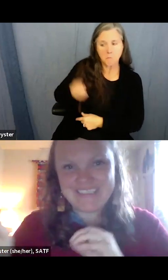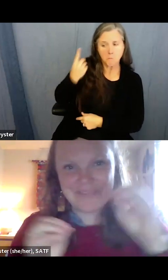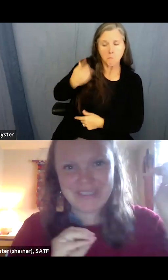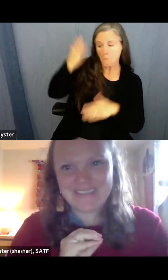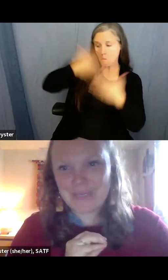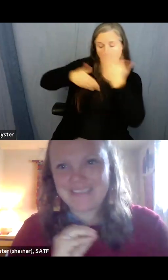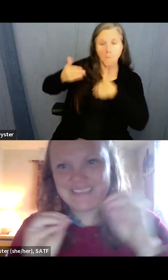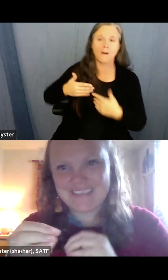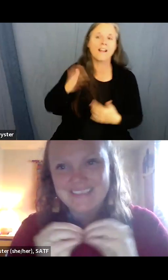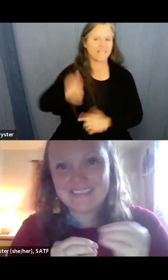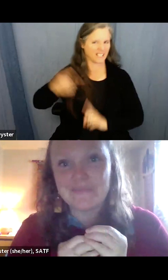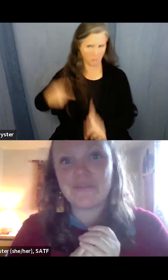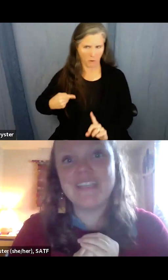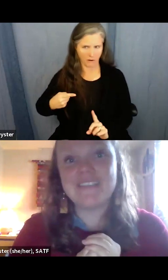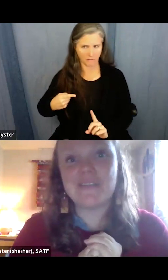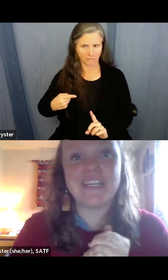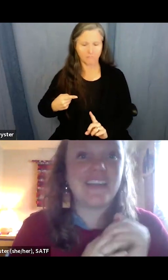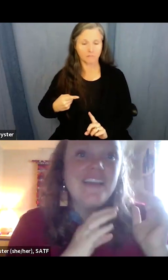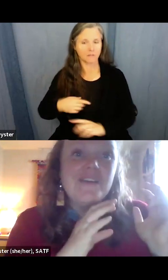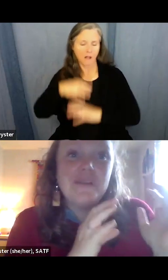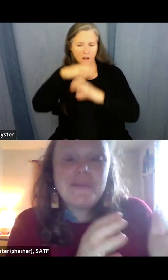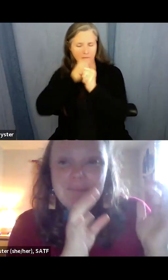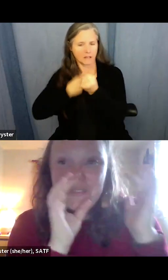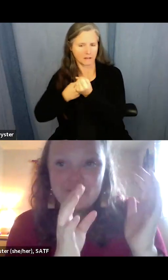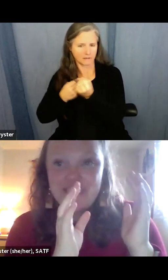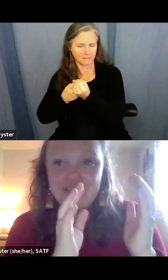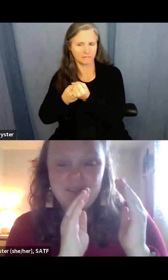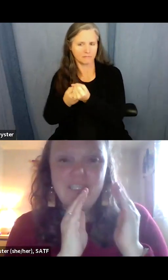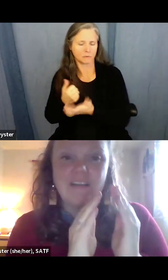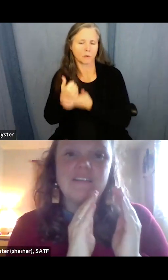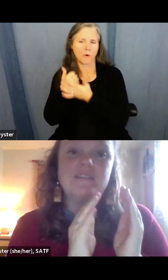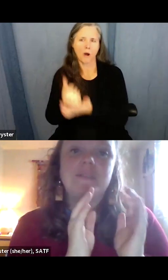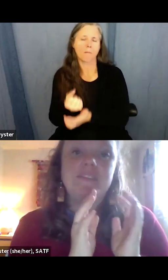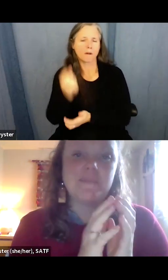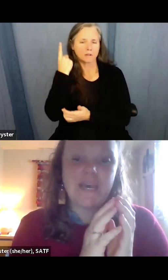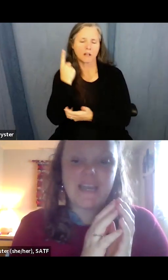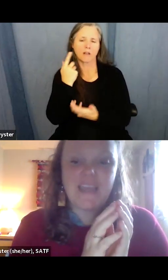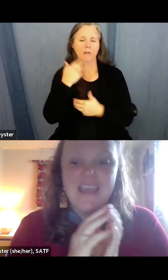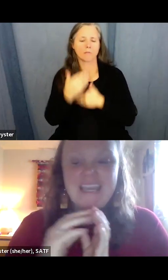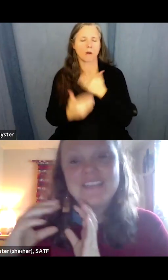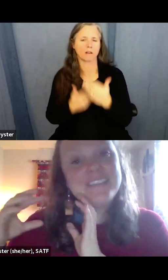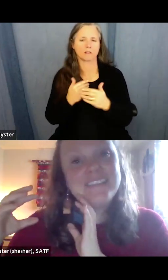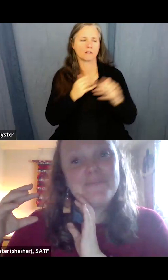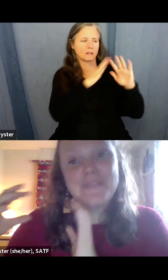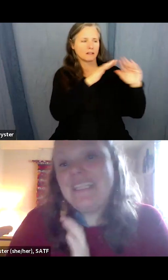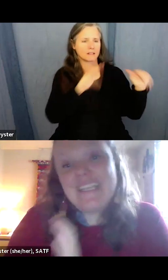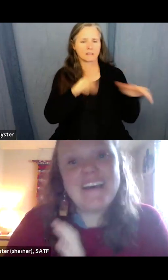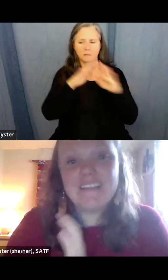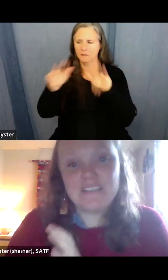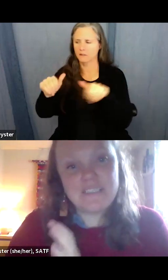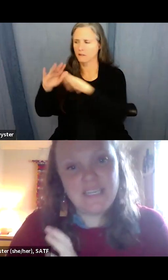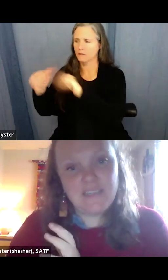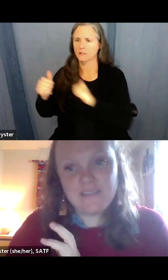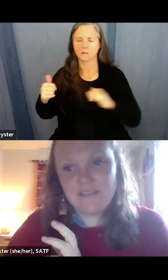all these different processes and systems, right? So like we might be over here doing our little piece of the pie and just really